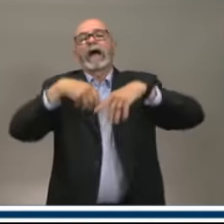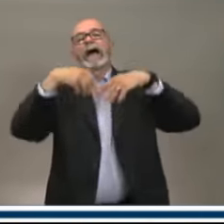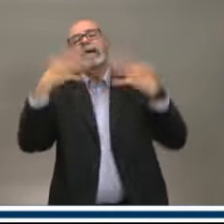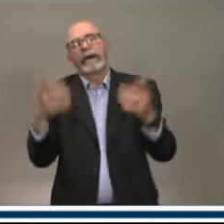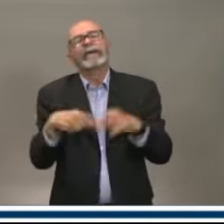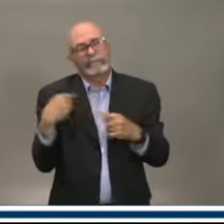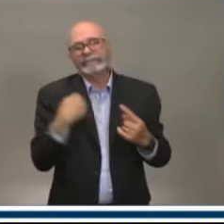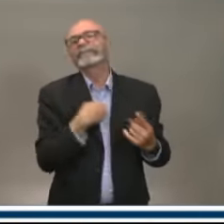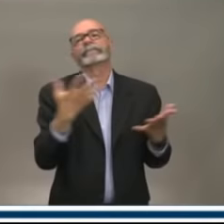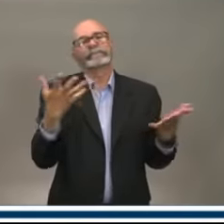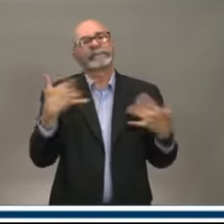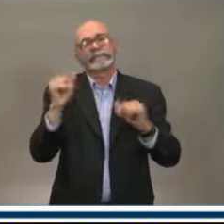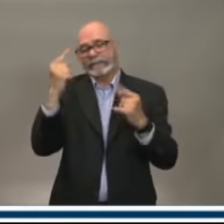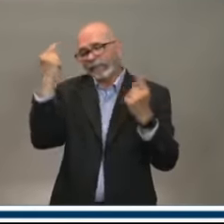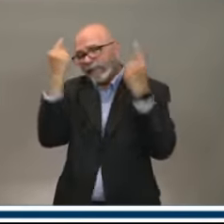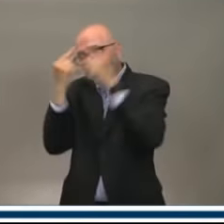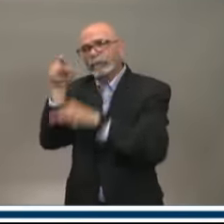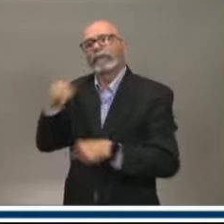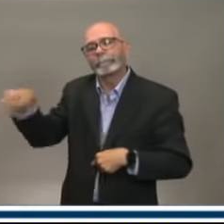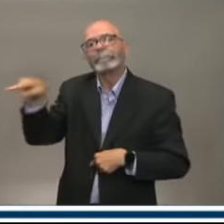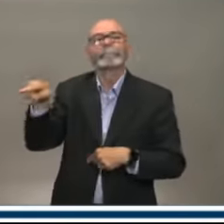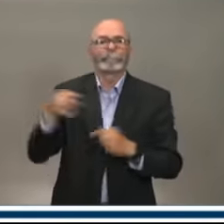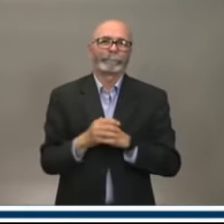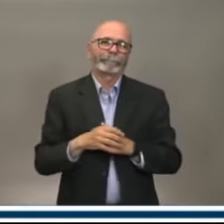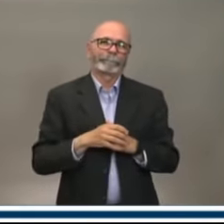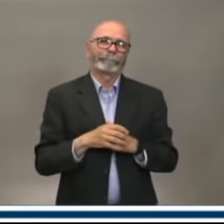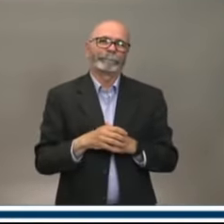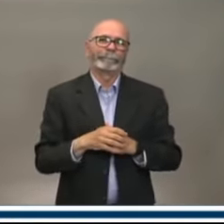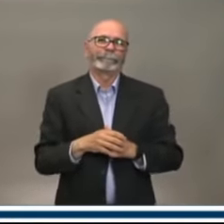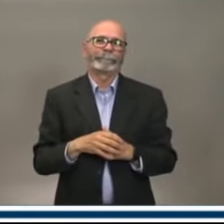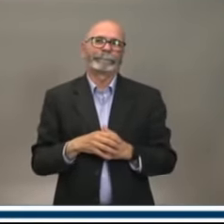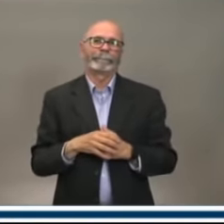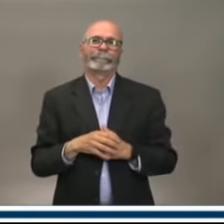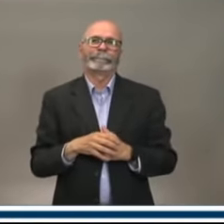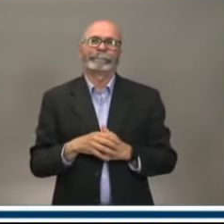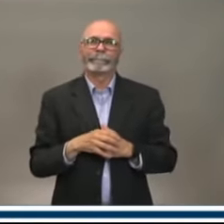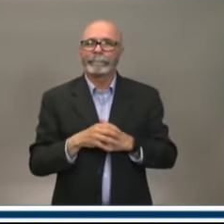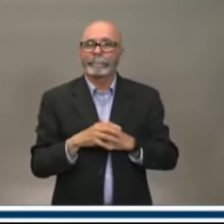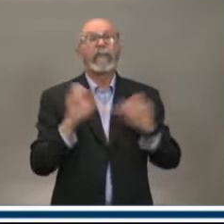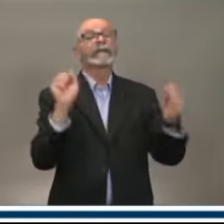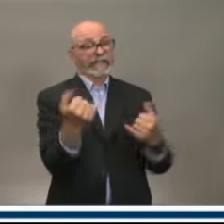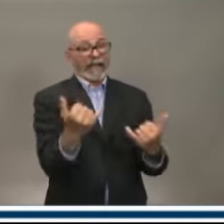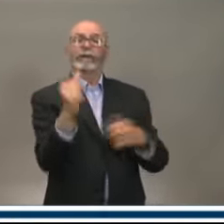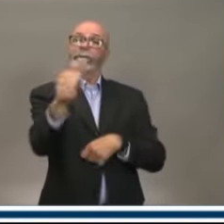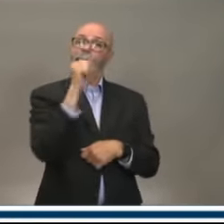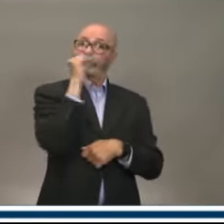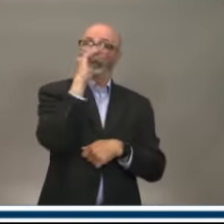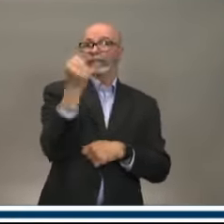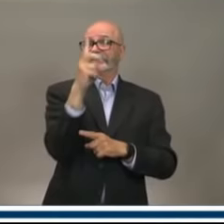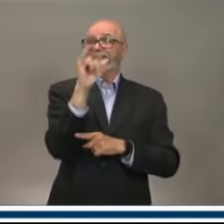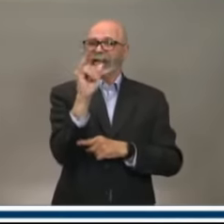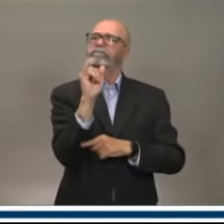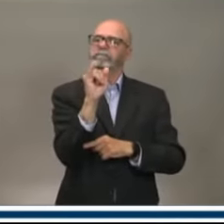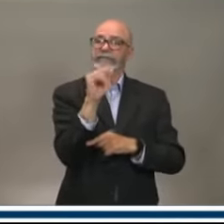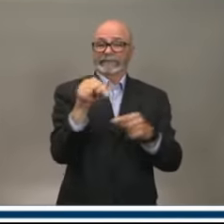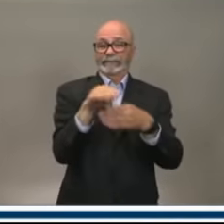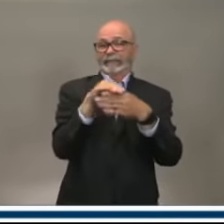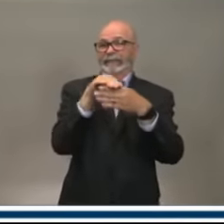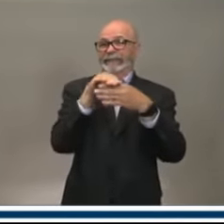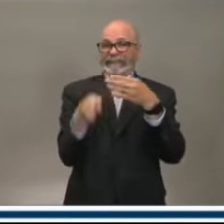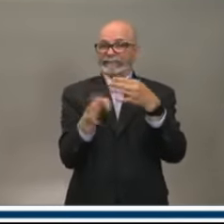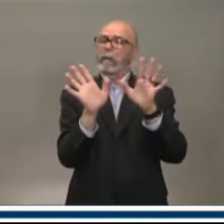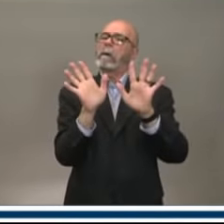Along with Mother's Day, we have another weekend upon us. And I know many people will be looking to get outdoors. And I would encourage